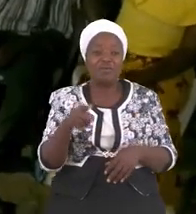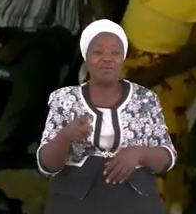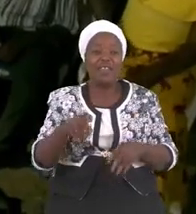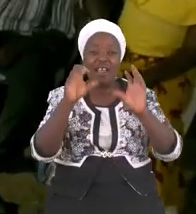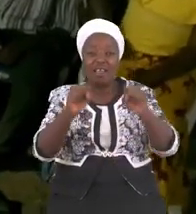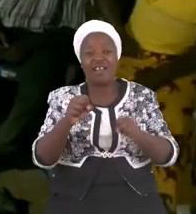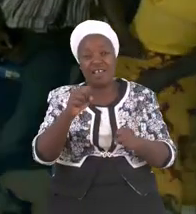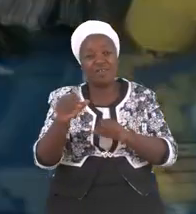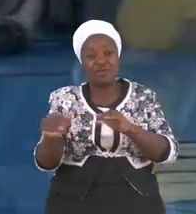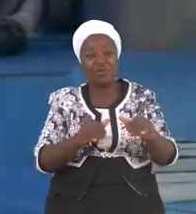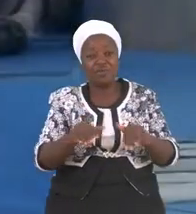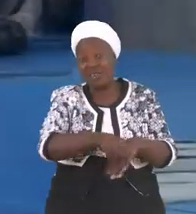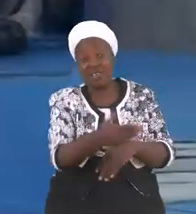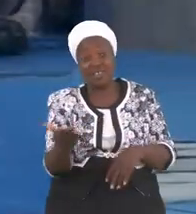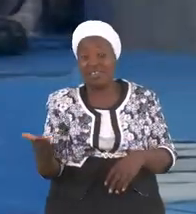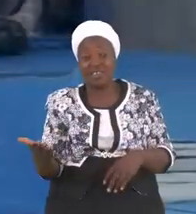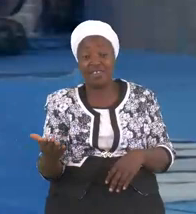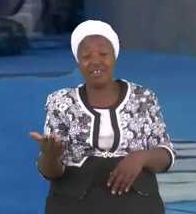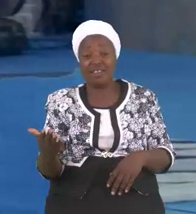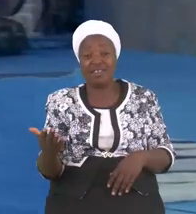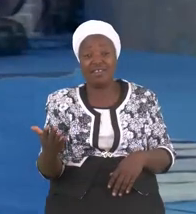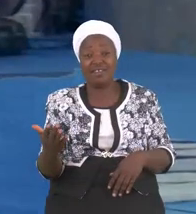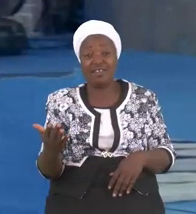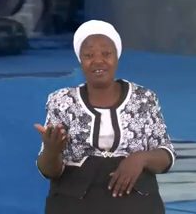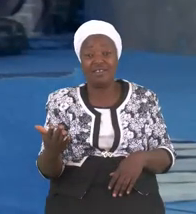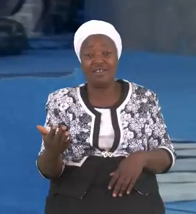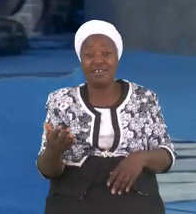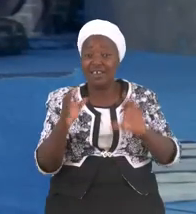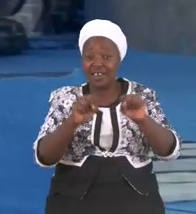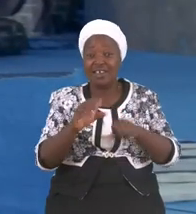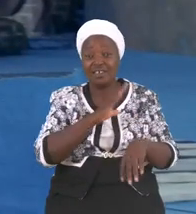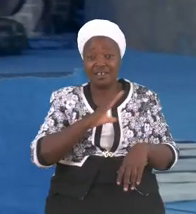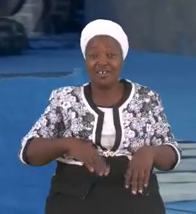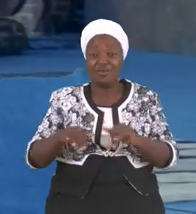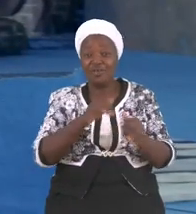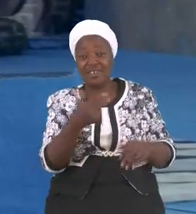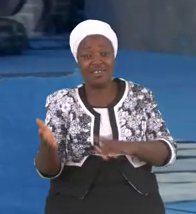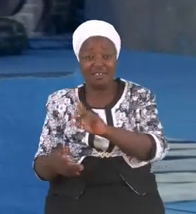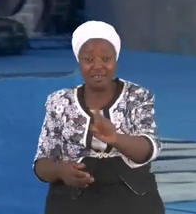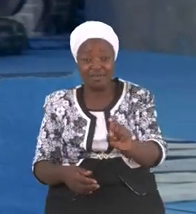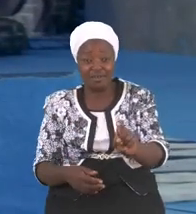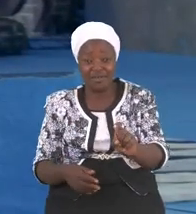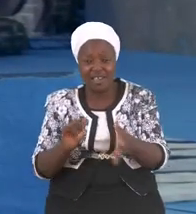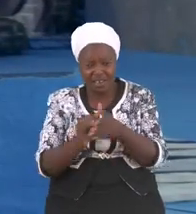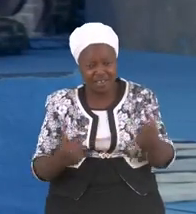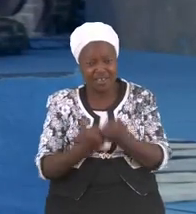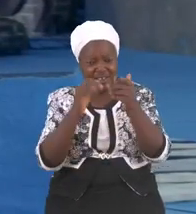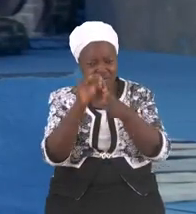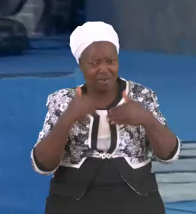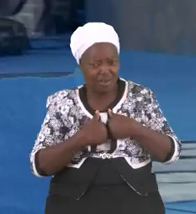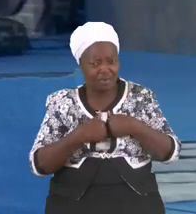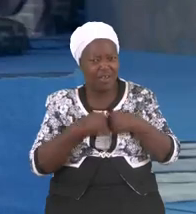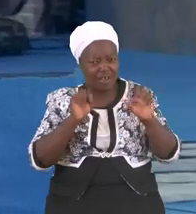do anything, can Christ do anything? That challenge you have there, can Christ do